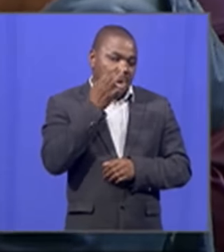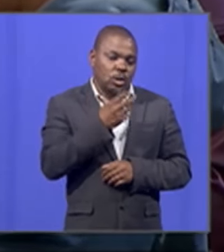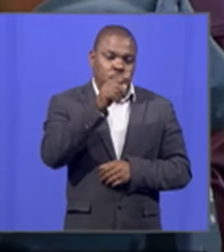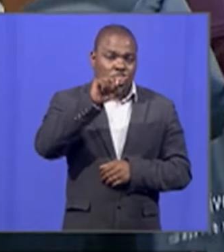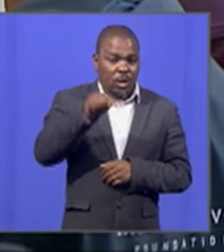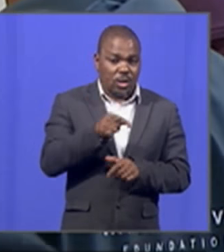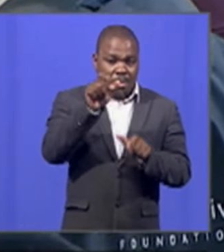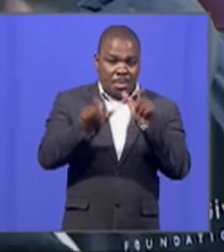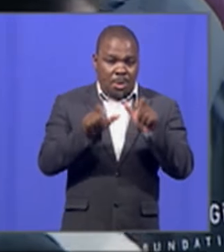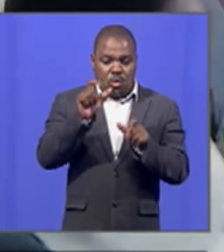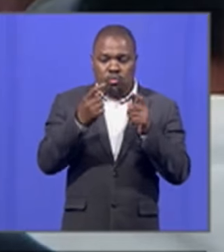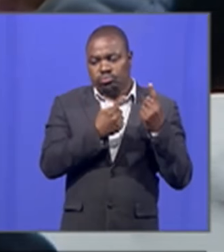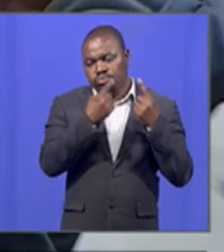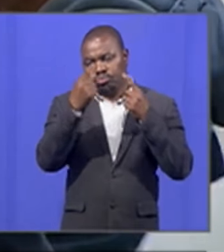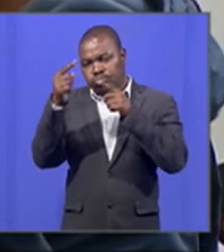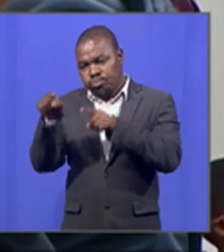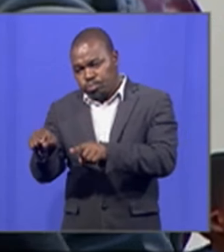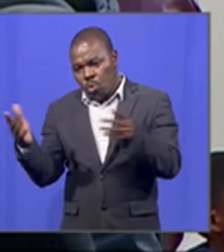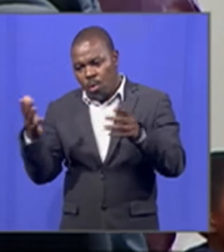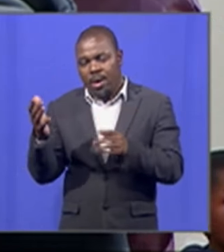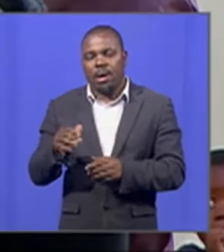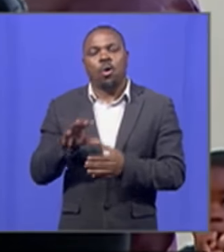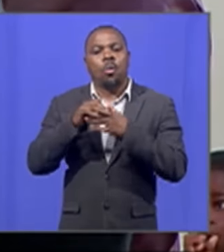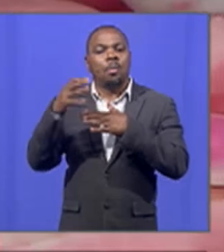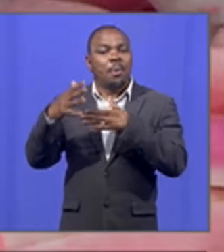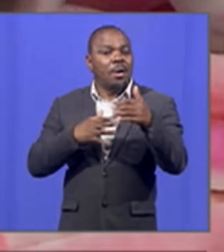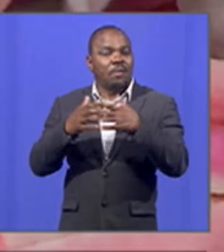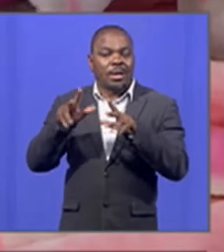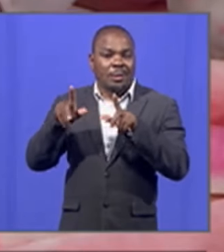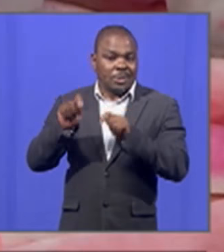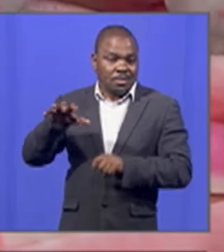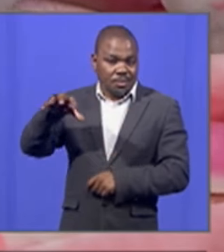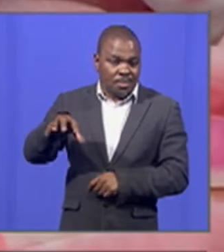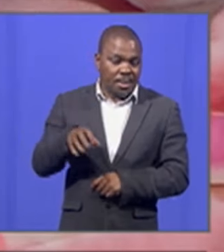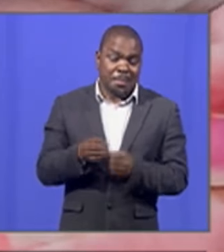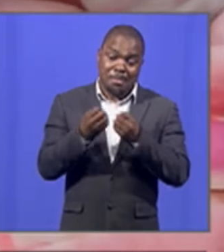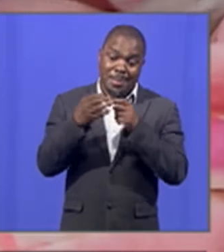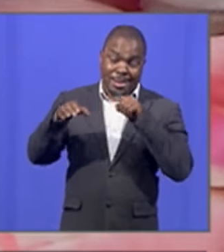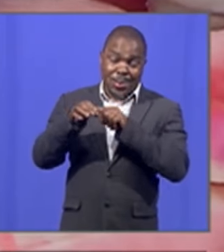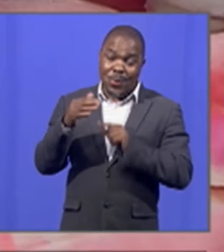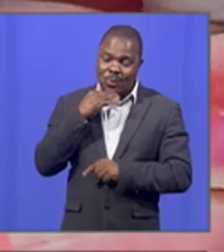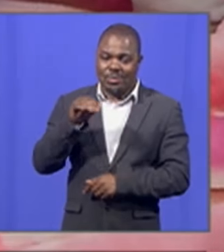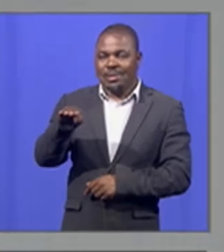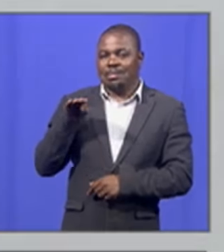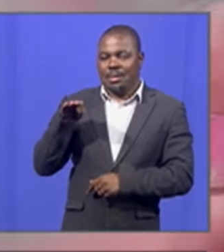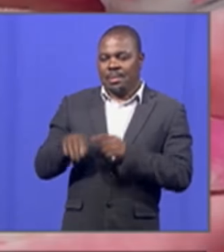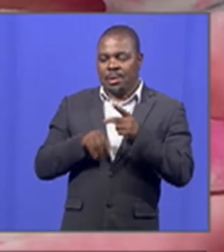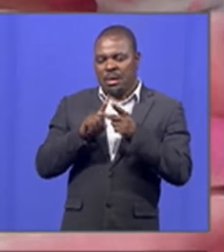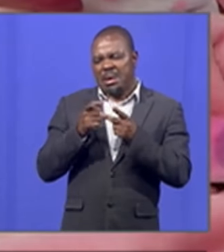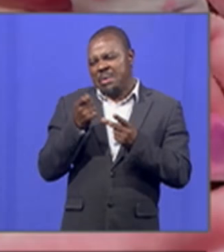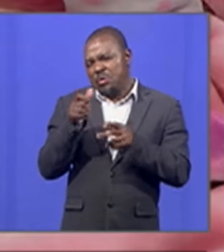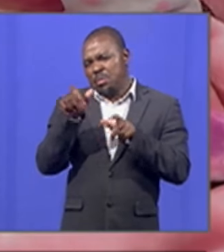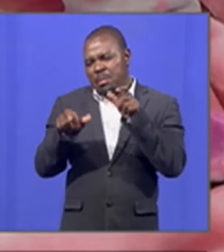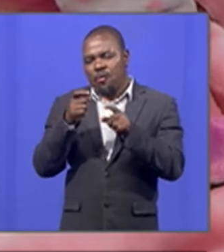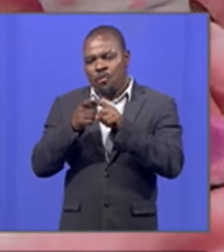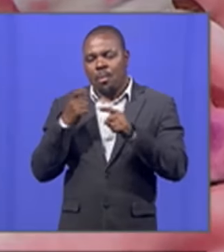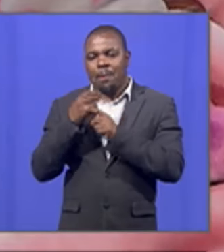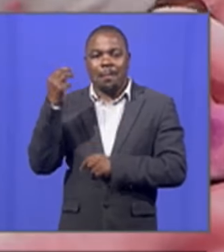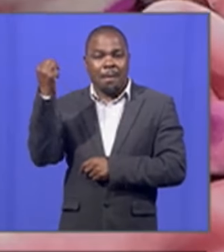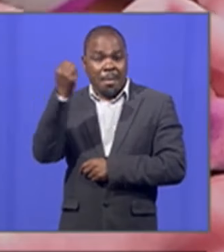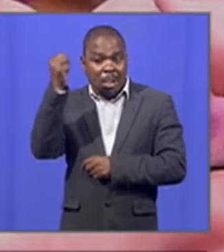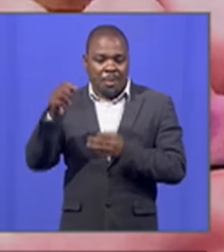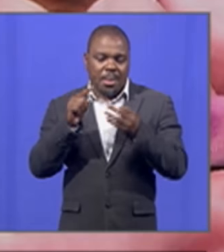kgoro ya merero ya selegae ka Epping go la Cape Town. Bontši bja bona ke badudi ba Zimbabwe le palo ya tlase ya badudi ba Malawi le